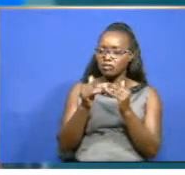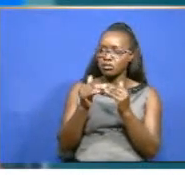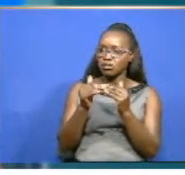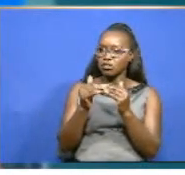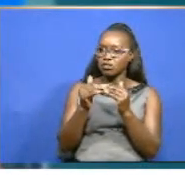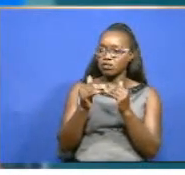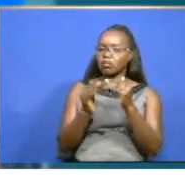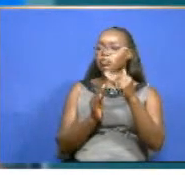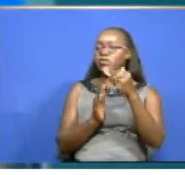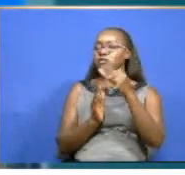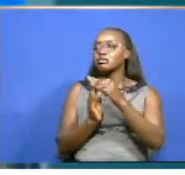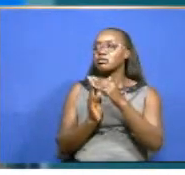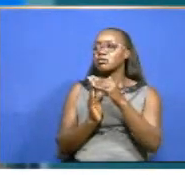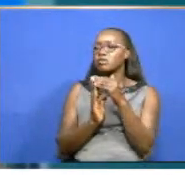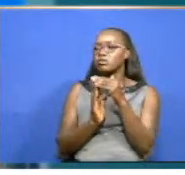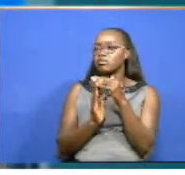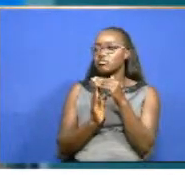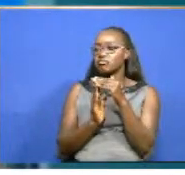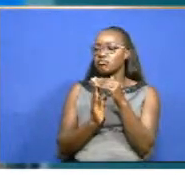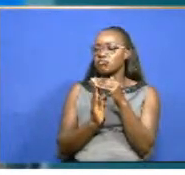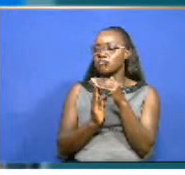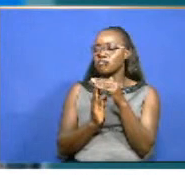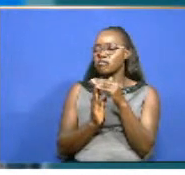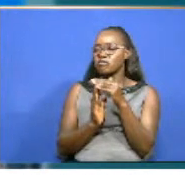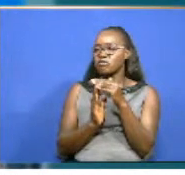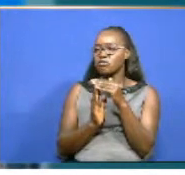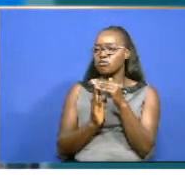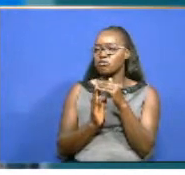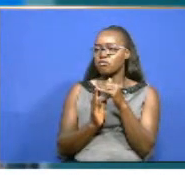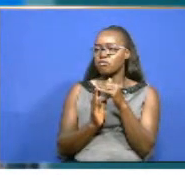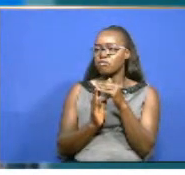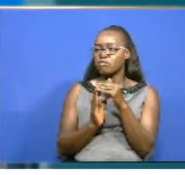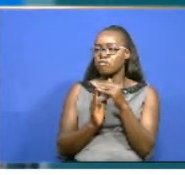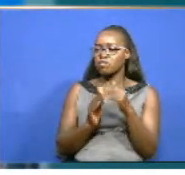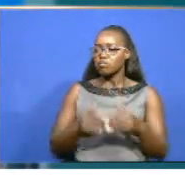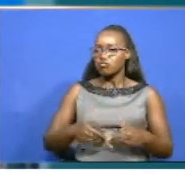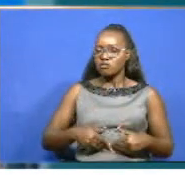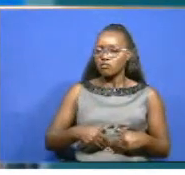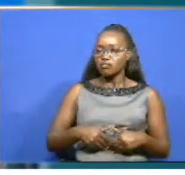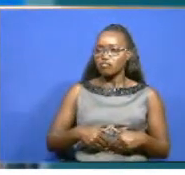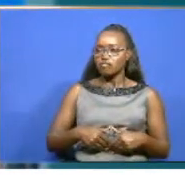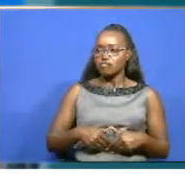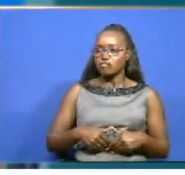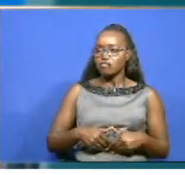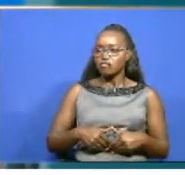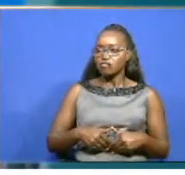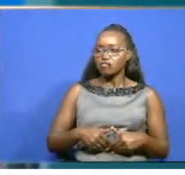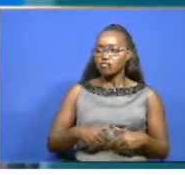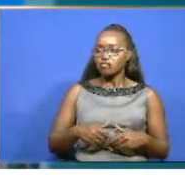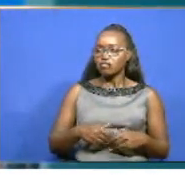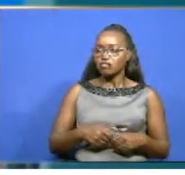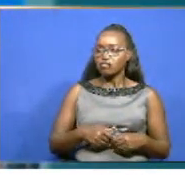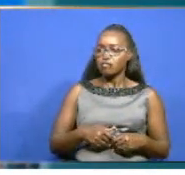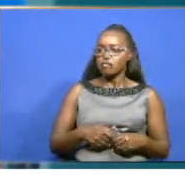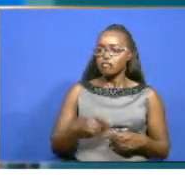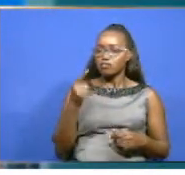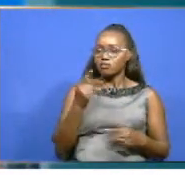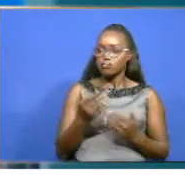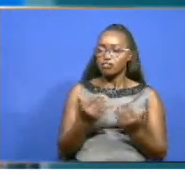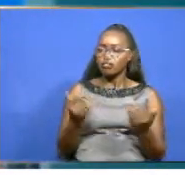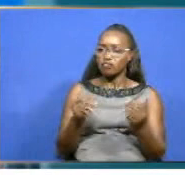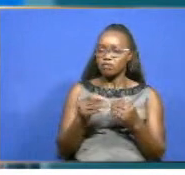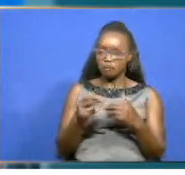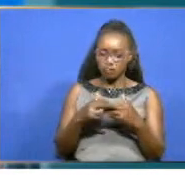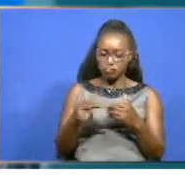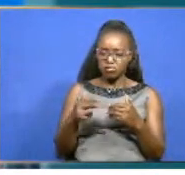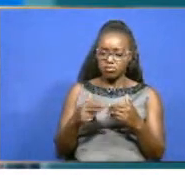at the peak. Mm-hmm. So what is happening here is that hunger has been one of the things that really touched many